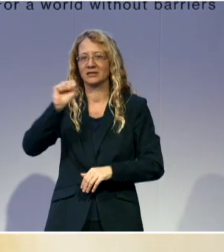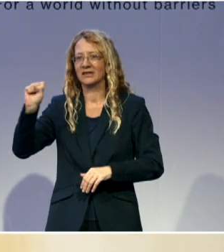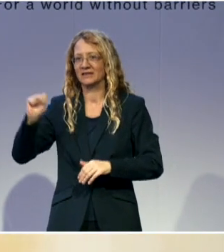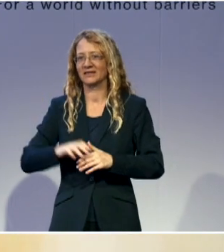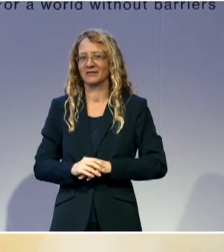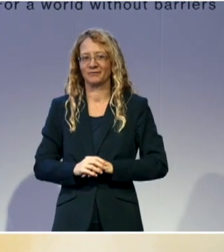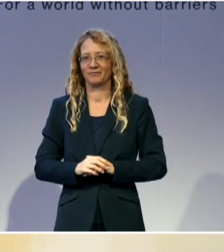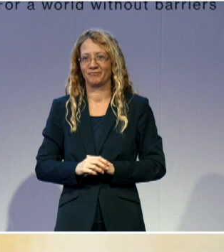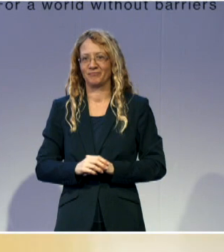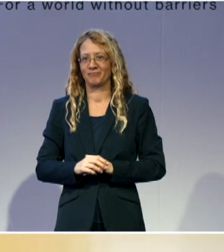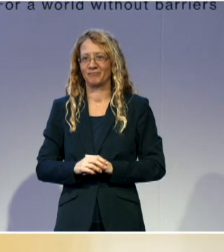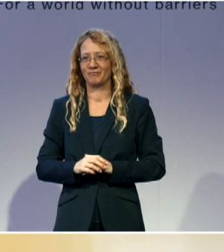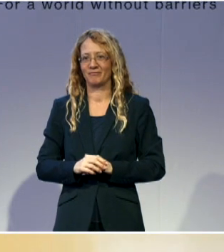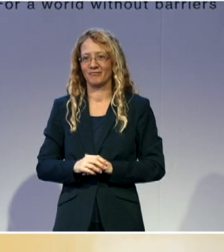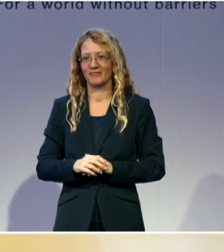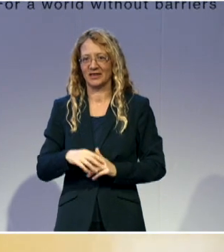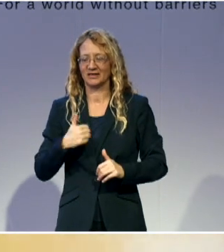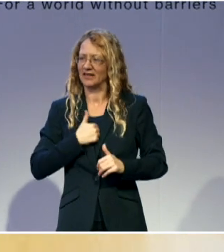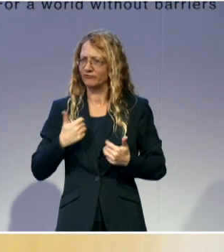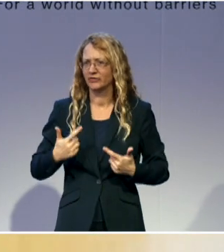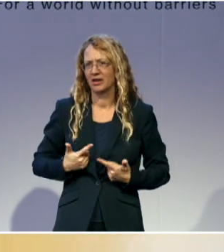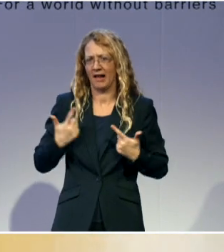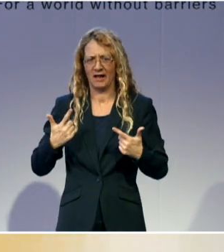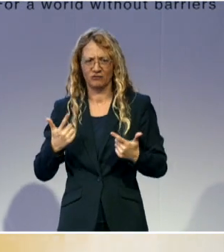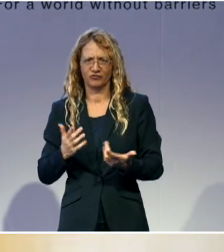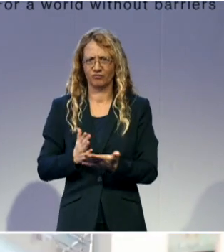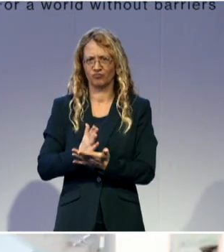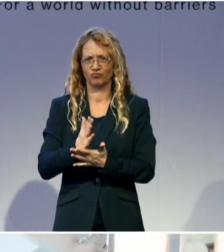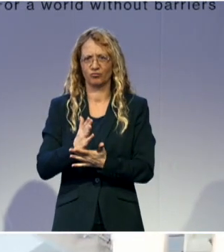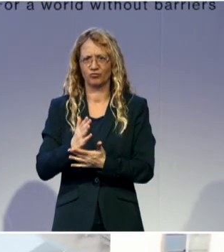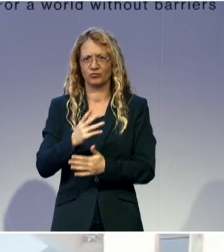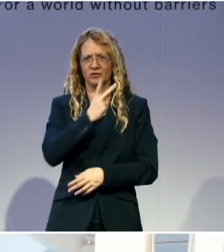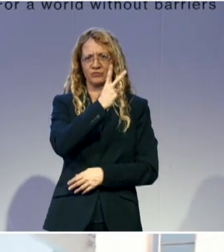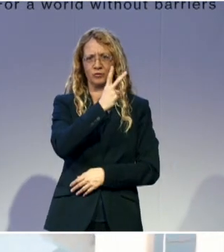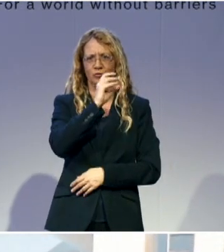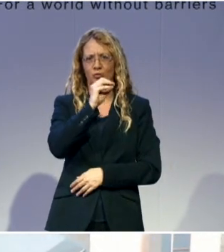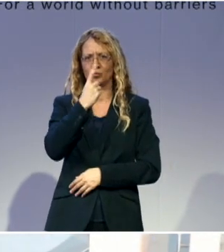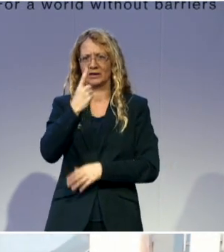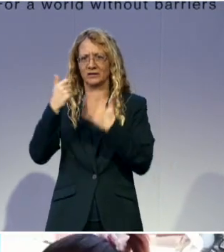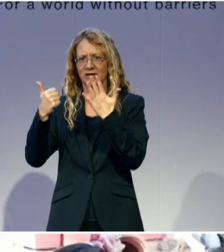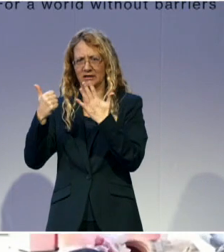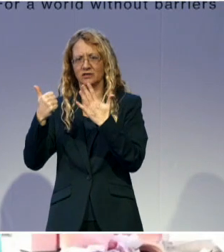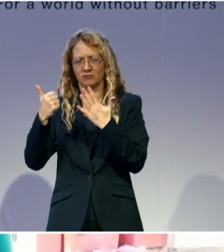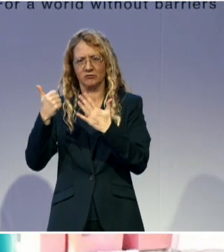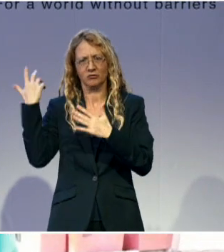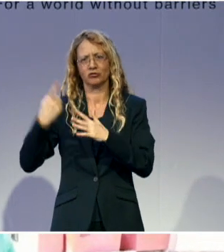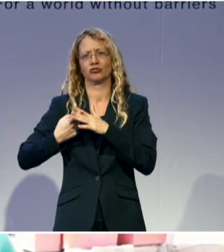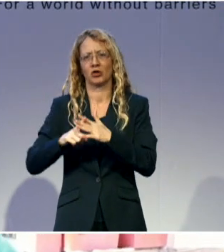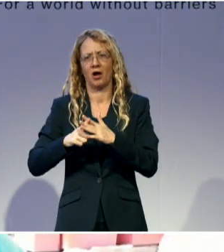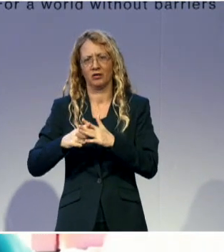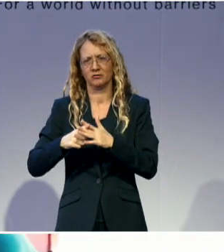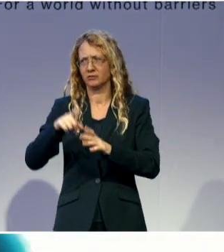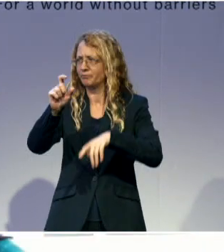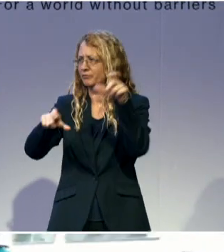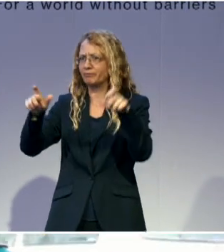In 2016, the organization introduced personal assistance services for people with severe disabilities in